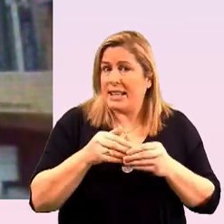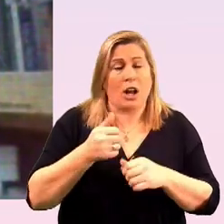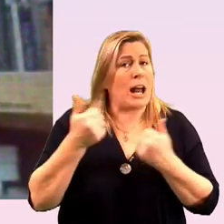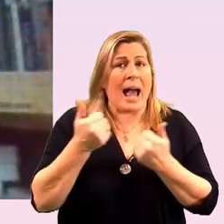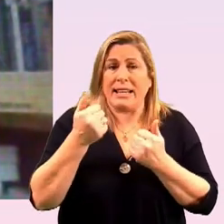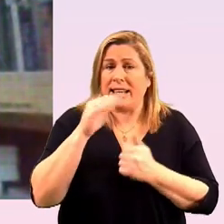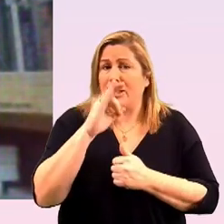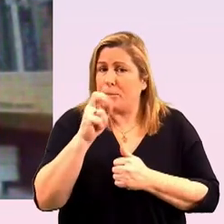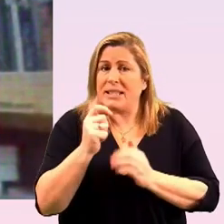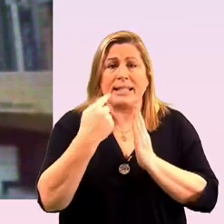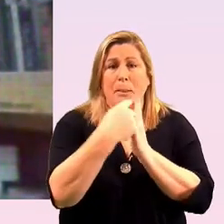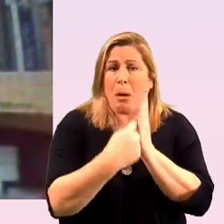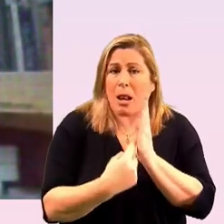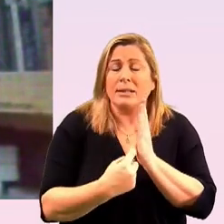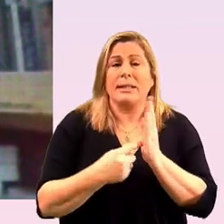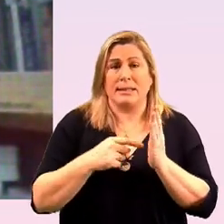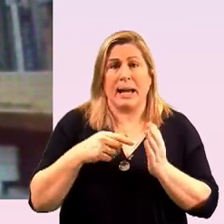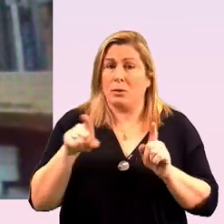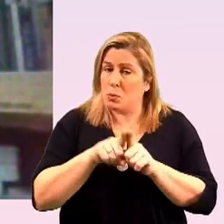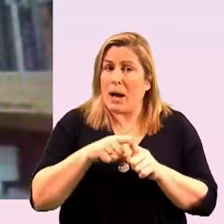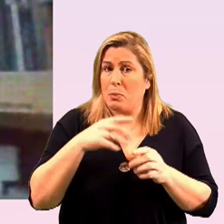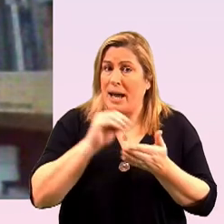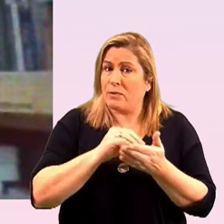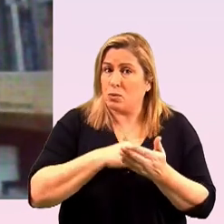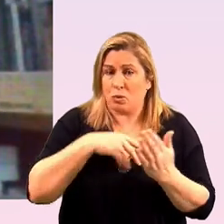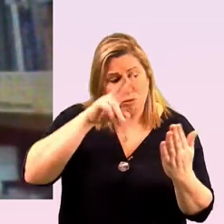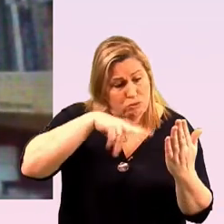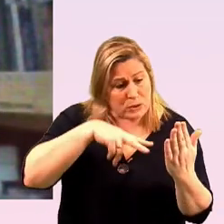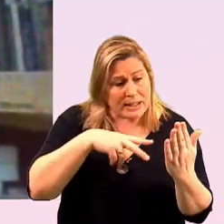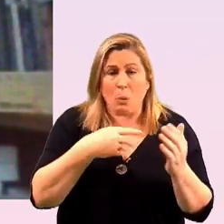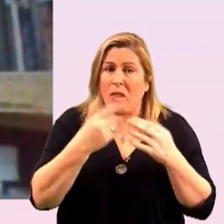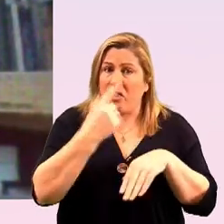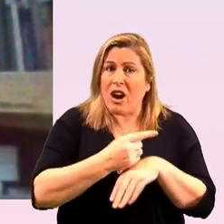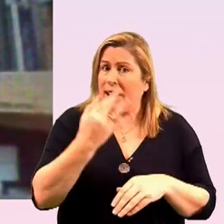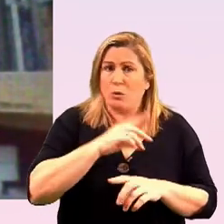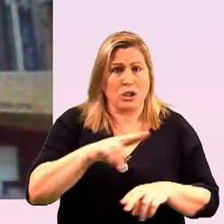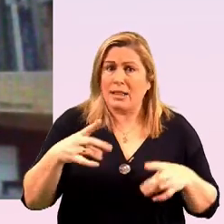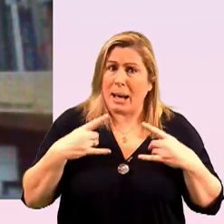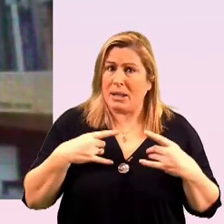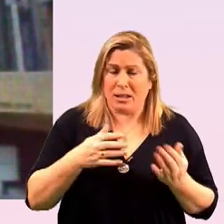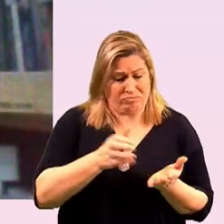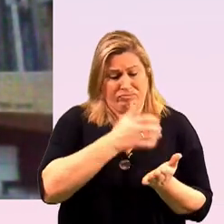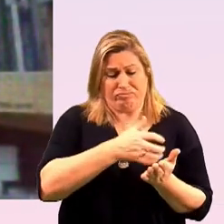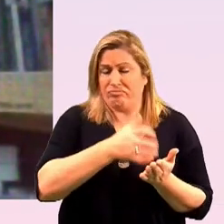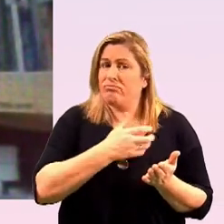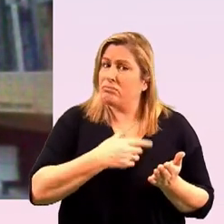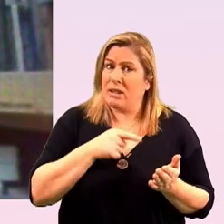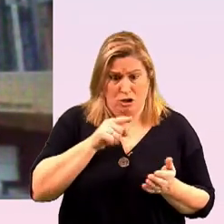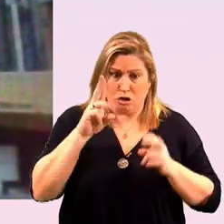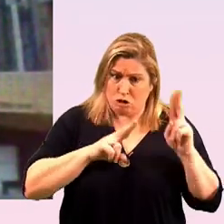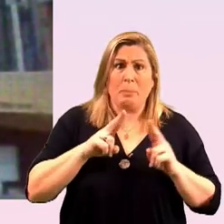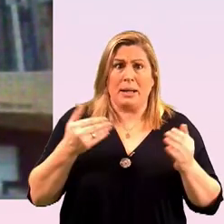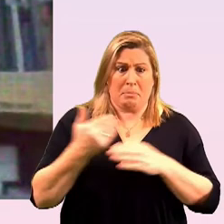policies, and we have to prove the ones that are there. And if we say they're not okay, then they're not okay. And that's the way it is, and that's the way it